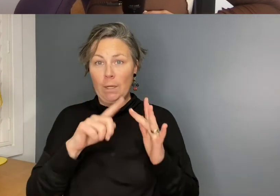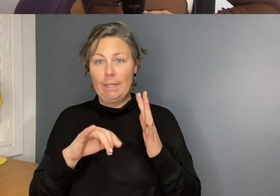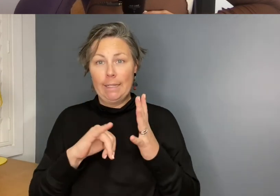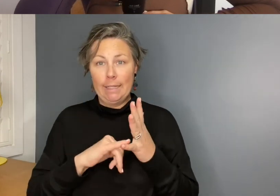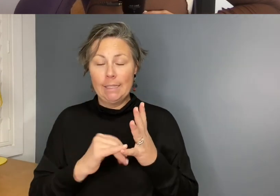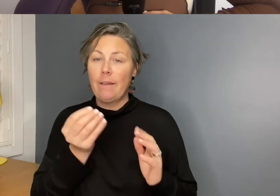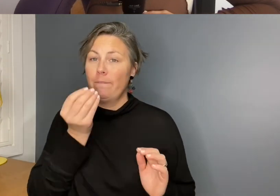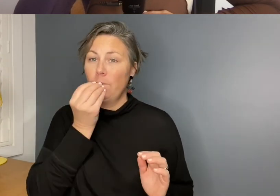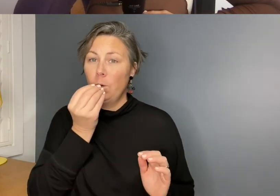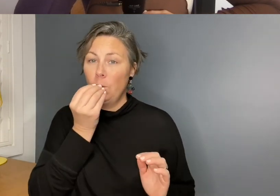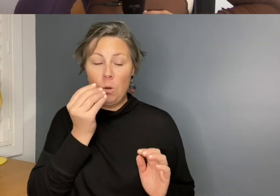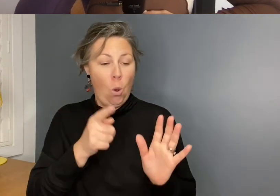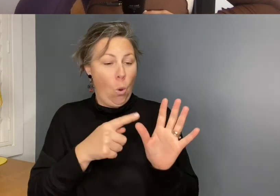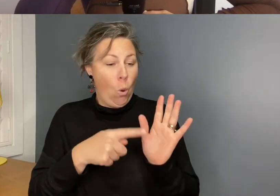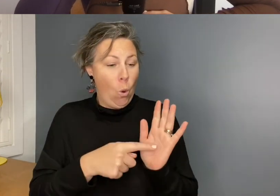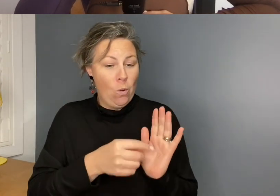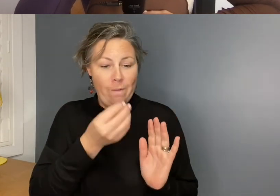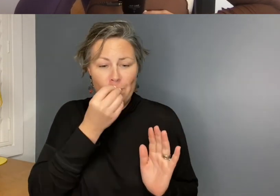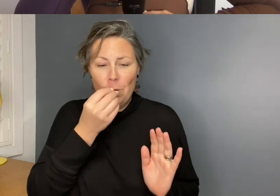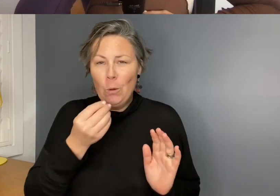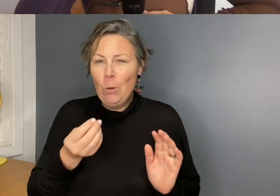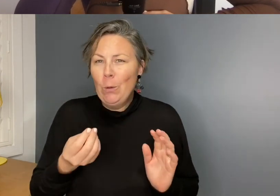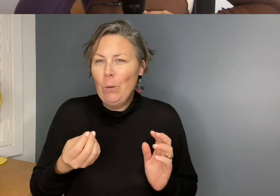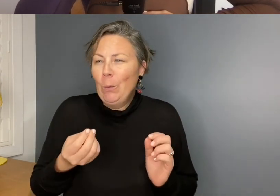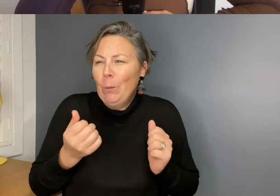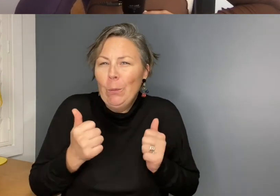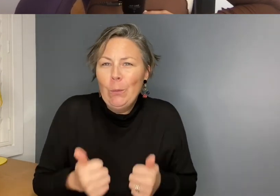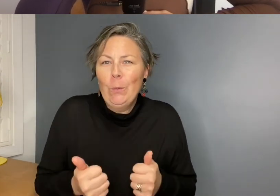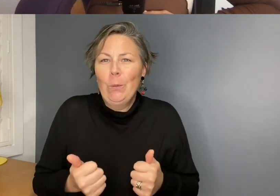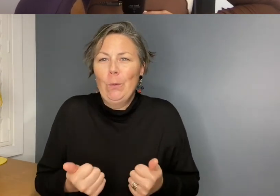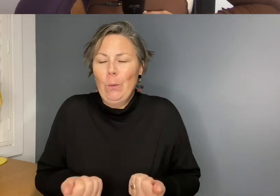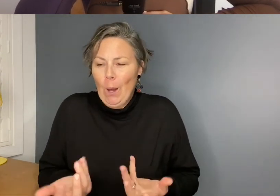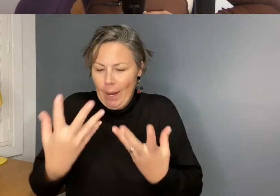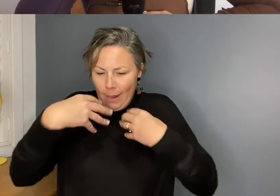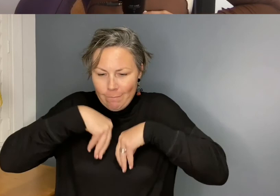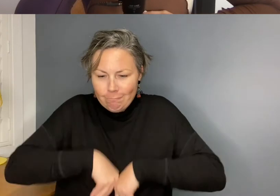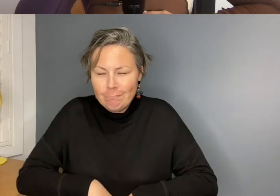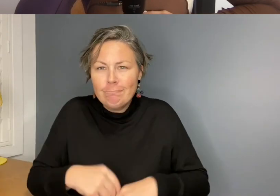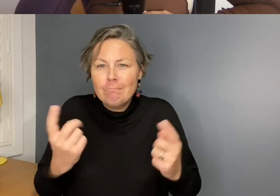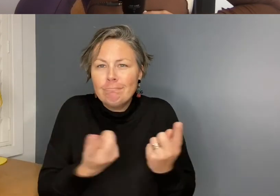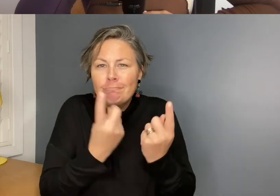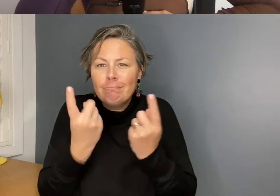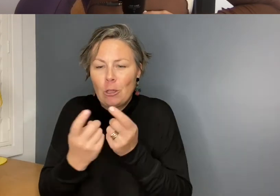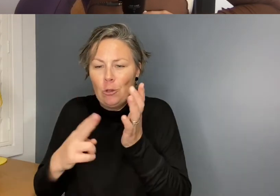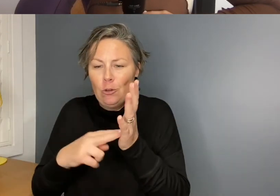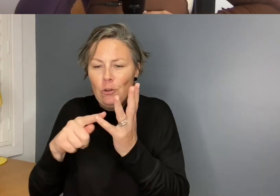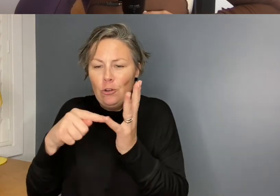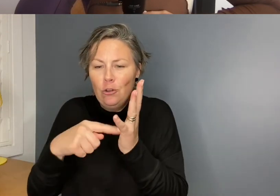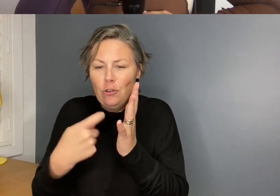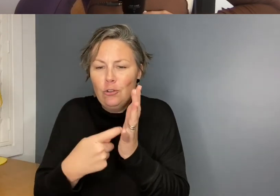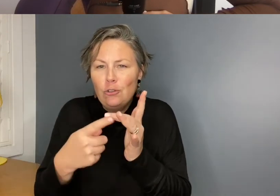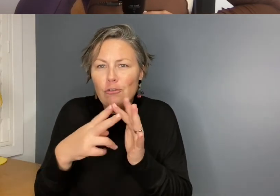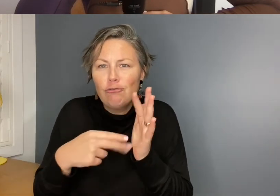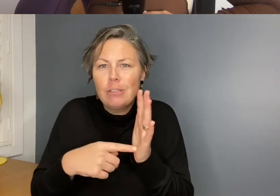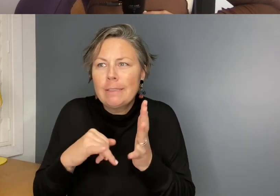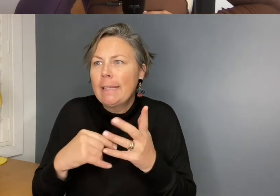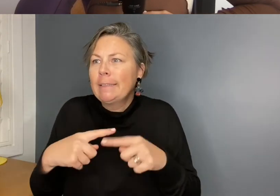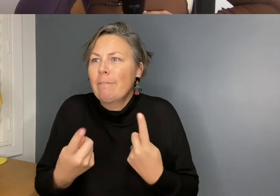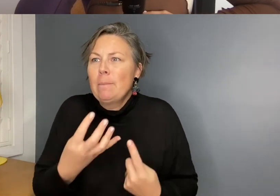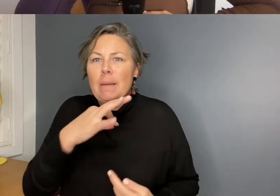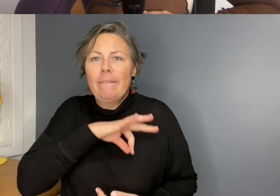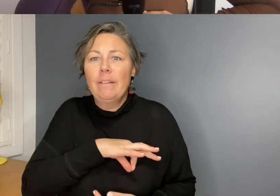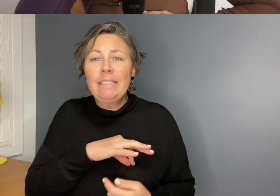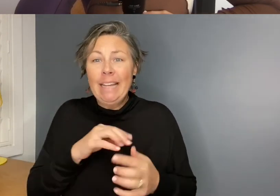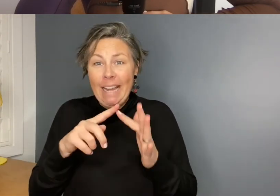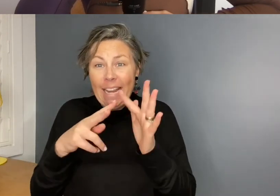is wonderful. Food is nourishing and full of goodness and full of different nutrients we need. And, you can find nutrition in even